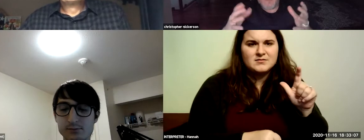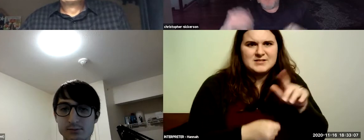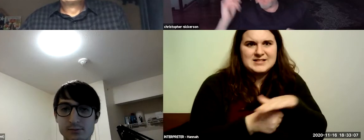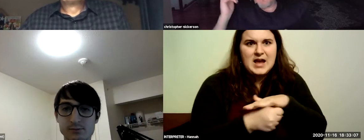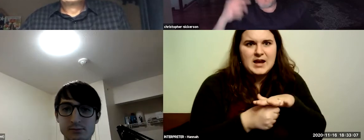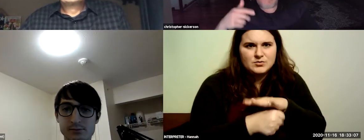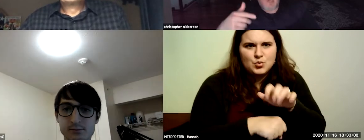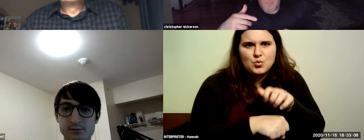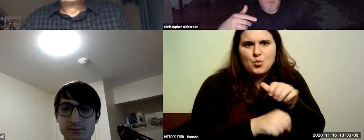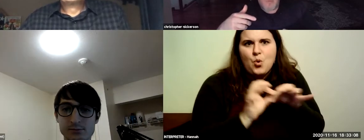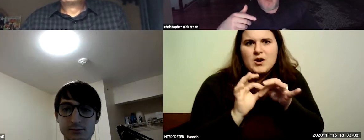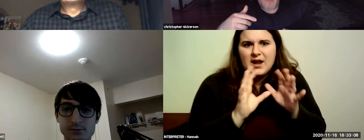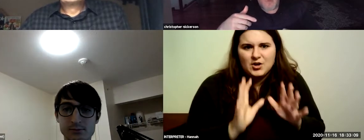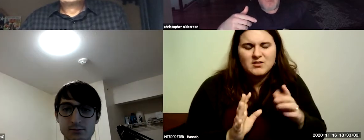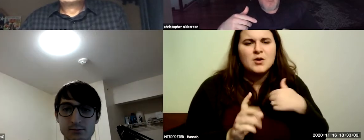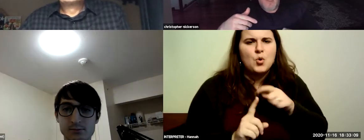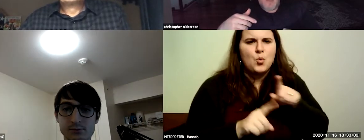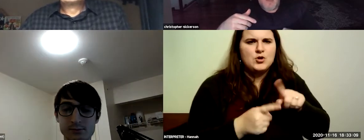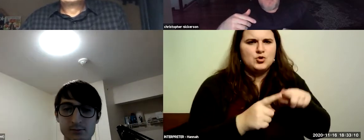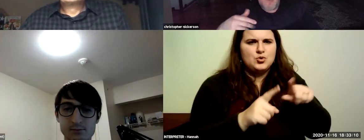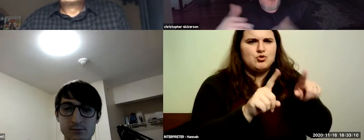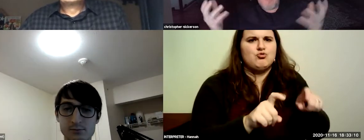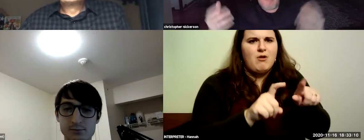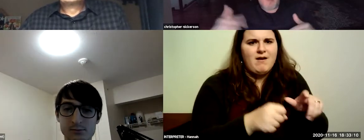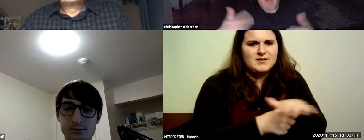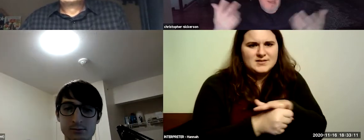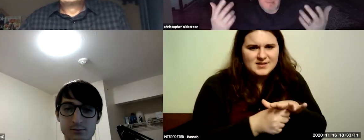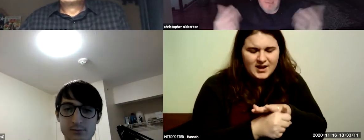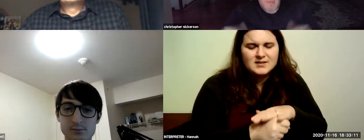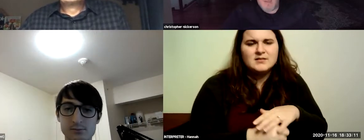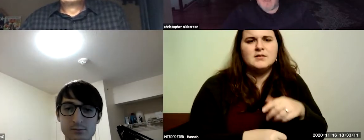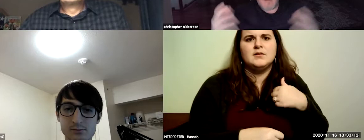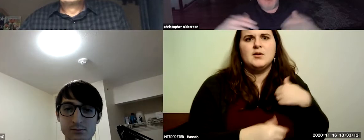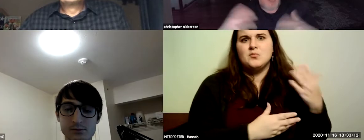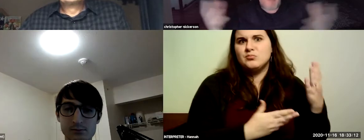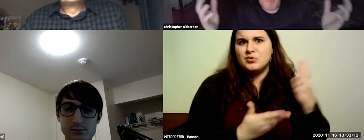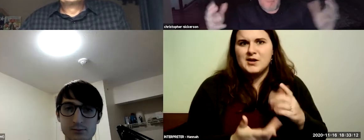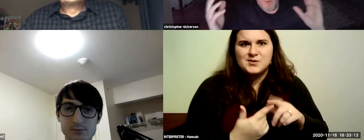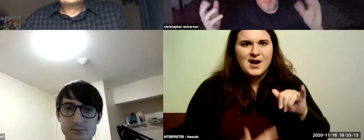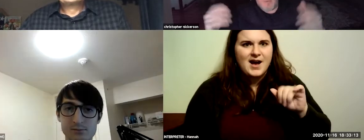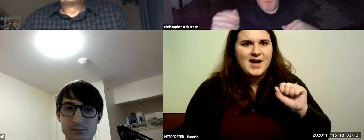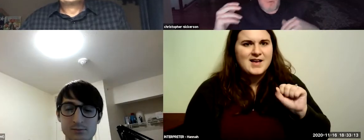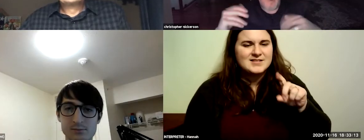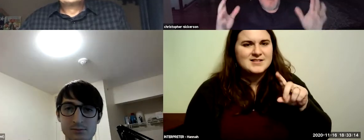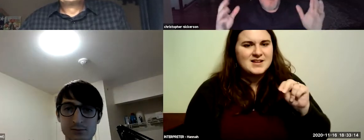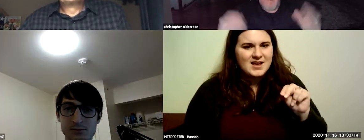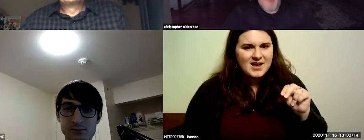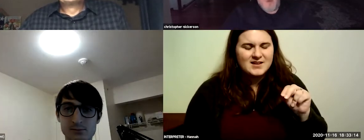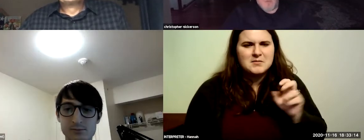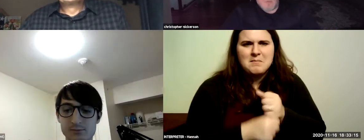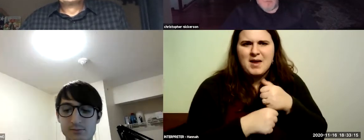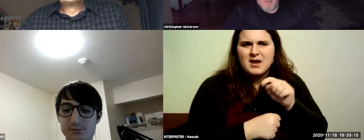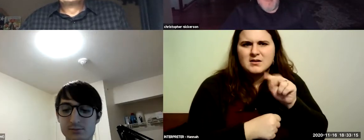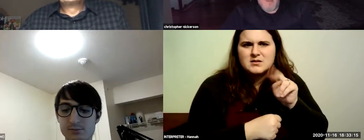set it up, like string up a tunnel. You know, we'd bring an ISDN line in. I'd drop point to point, make a tunnel. We'd be